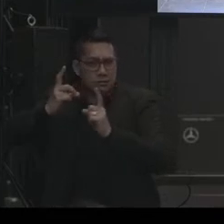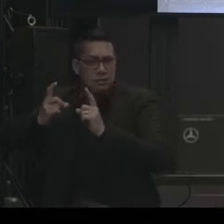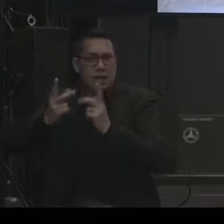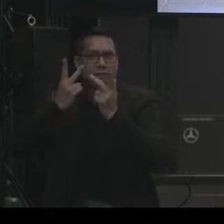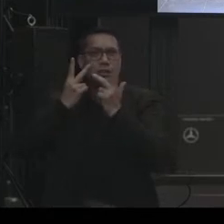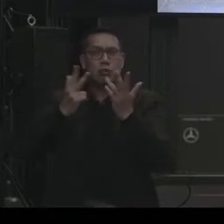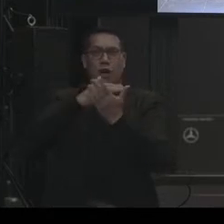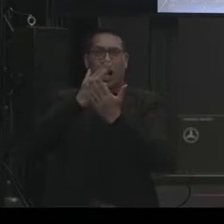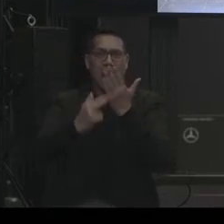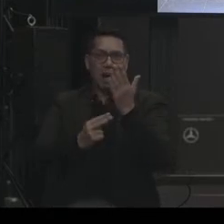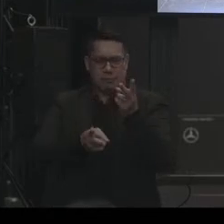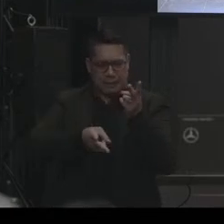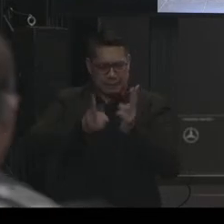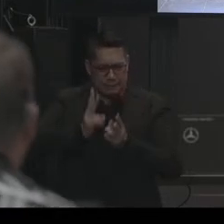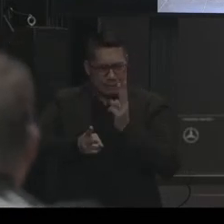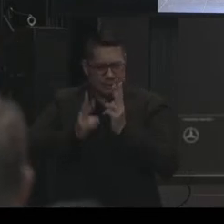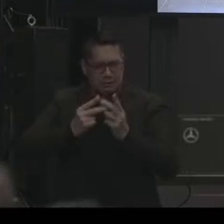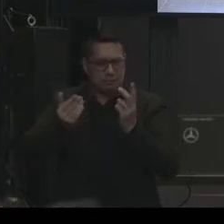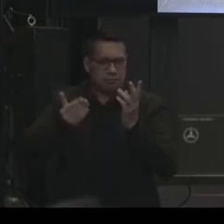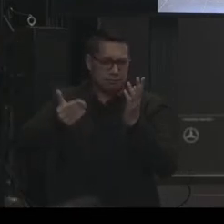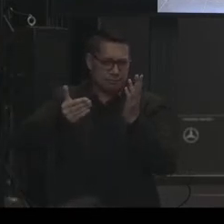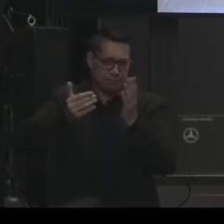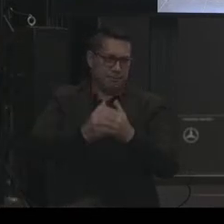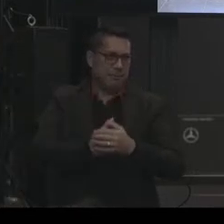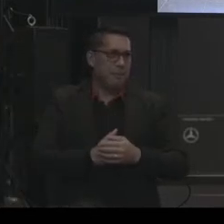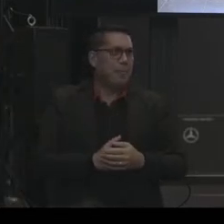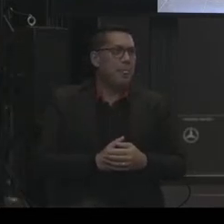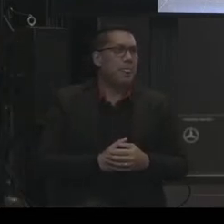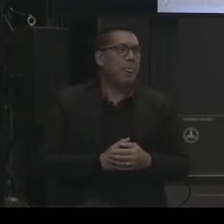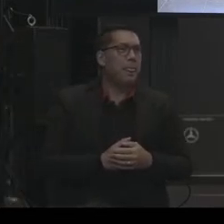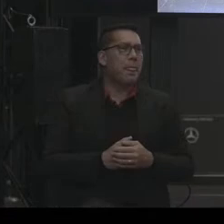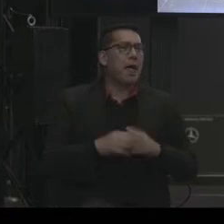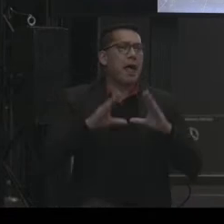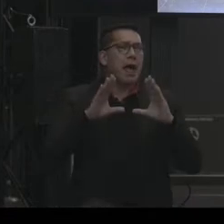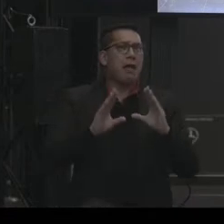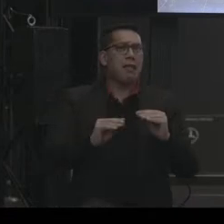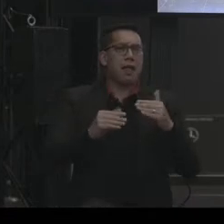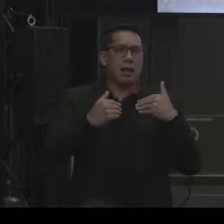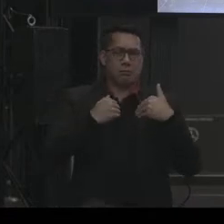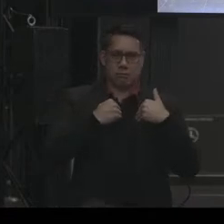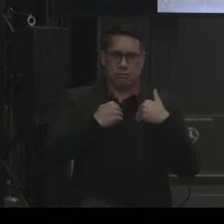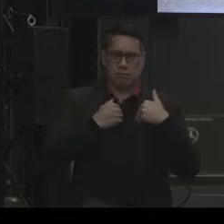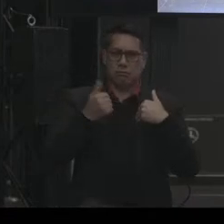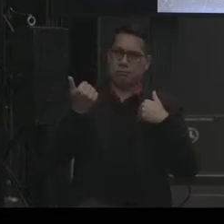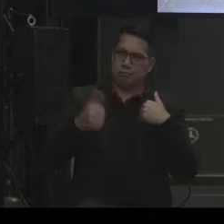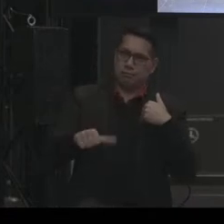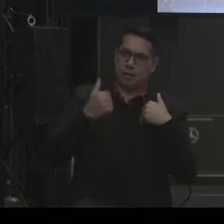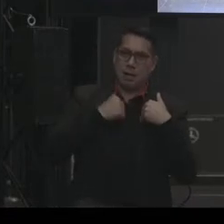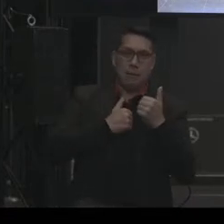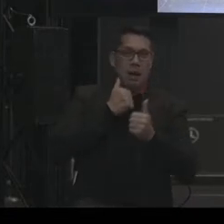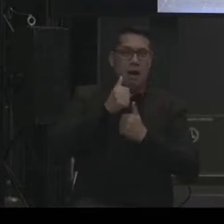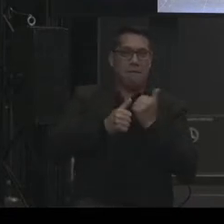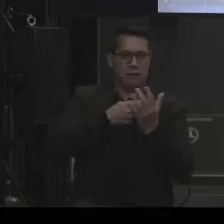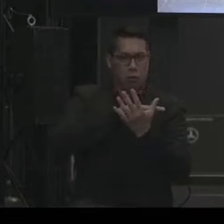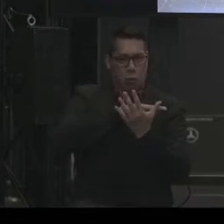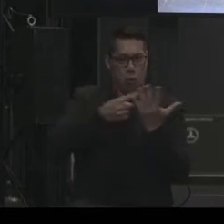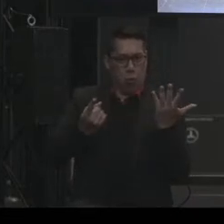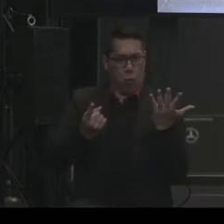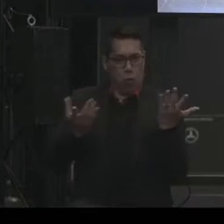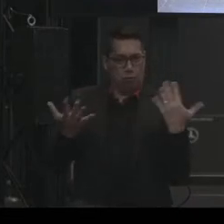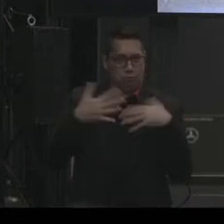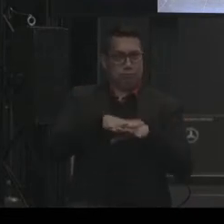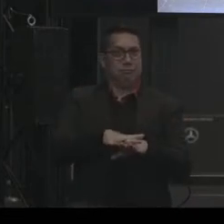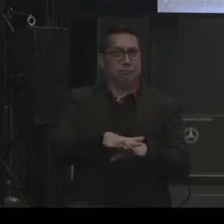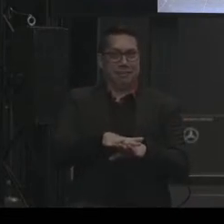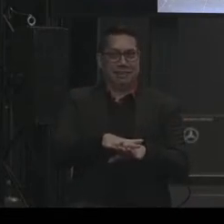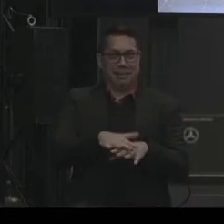visual arts, editing, things like that. And then at some point I realised that my favourite thing to do was just put it all together. And